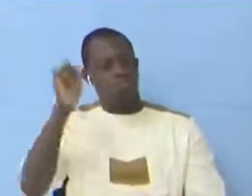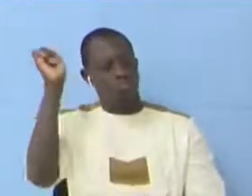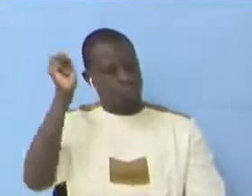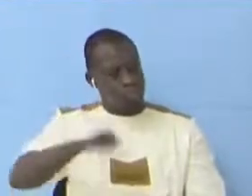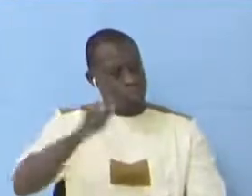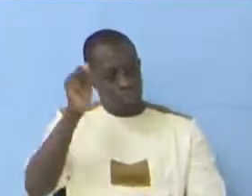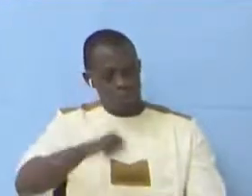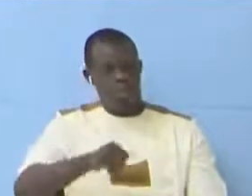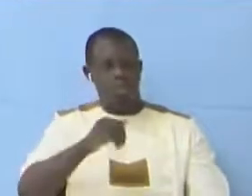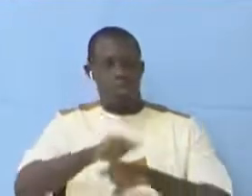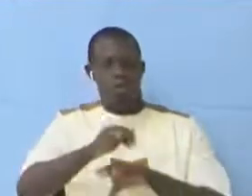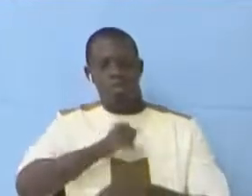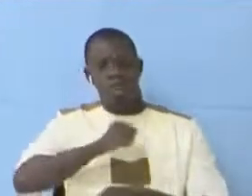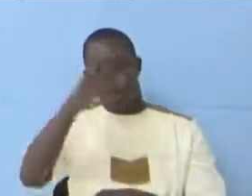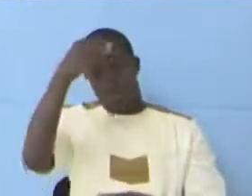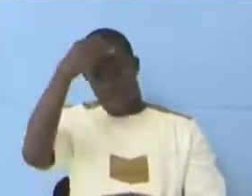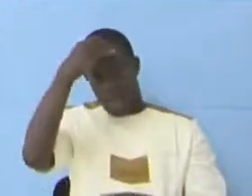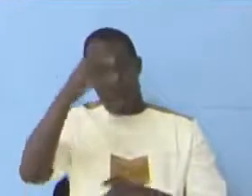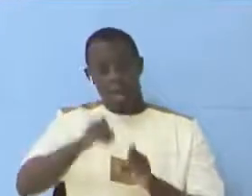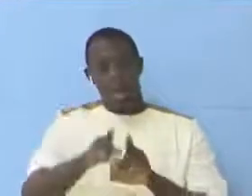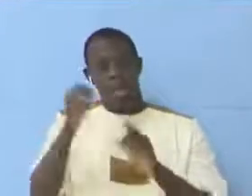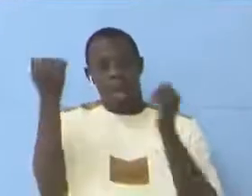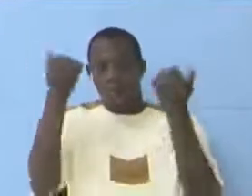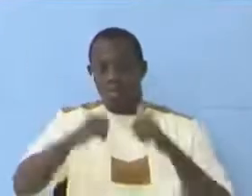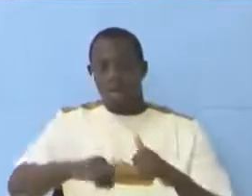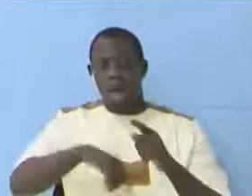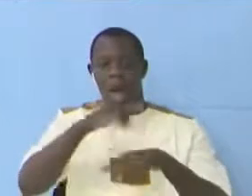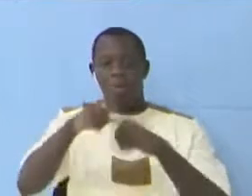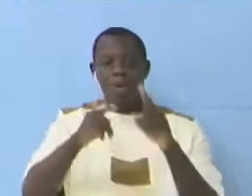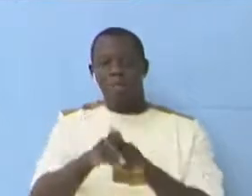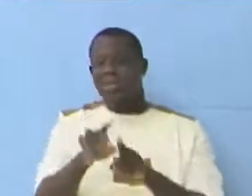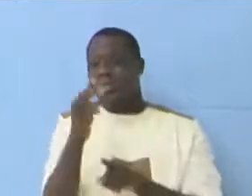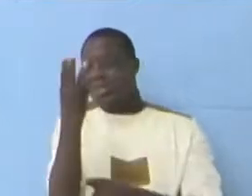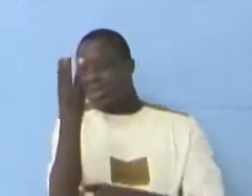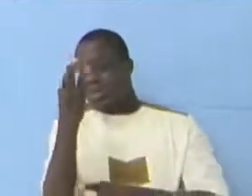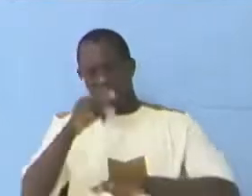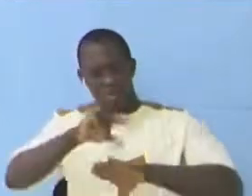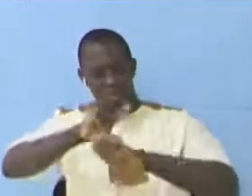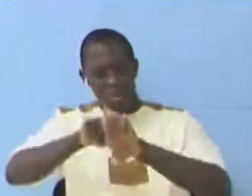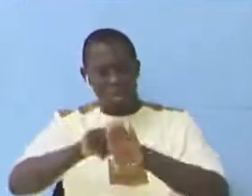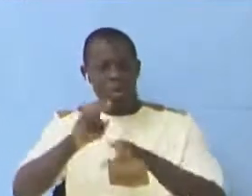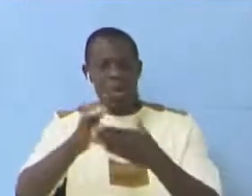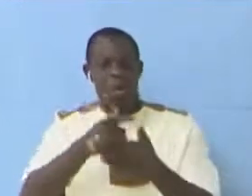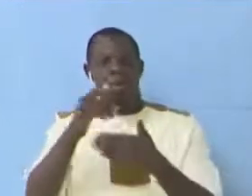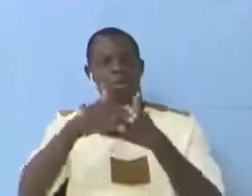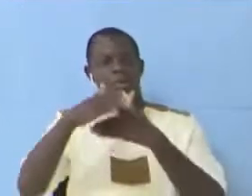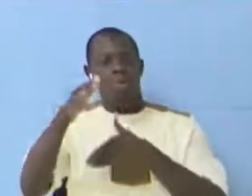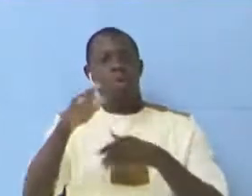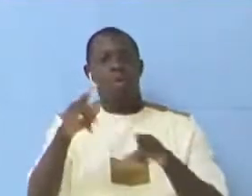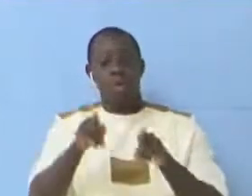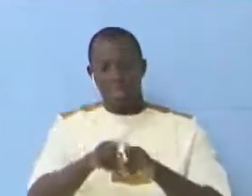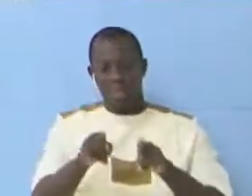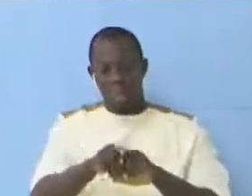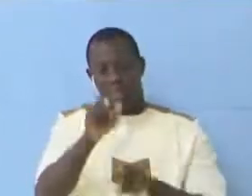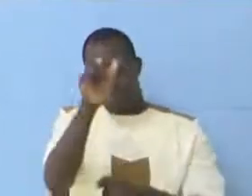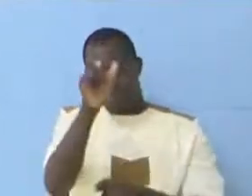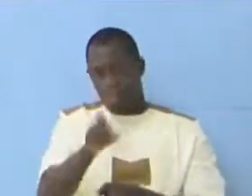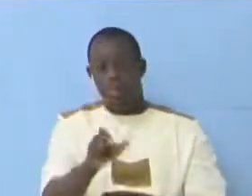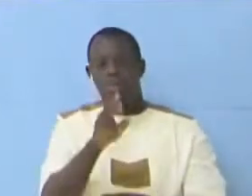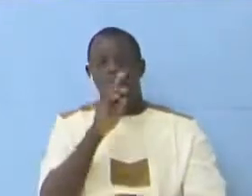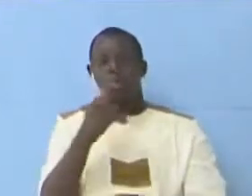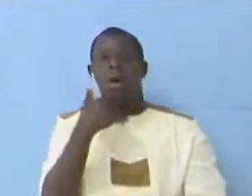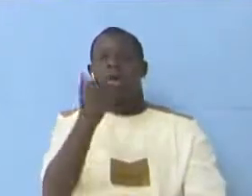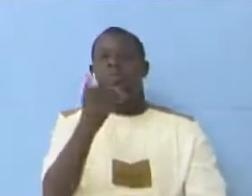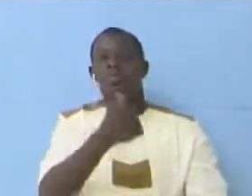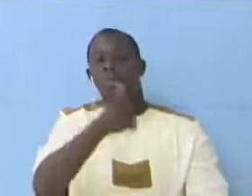bopp. This happened for about 3 minutes or so. lii na dem na ba lu dem ci ñetti minutes. Then the same guy who asked the